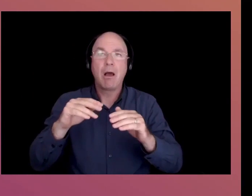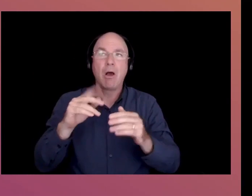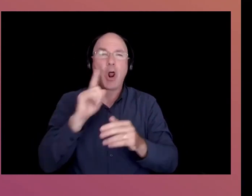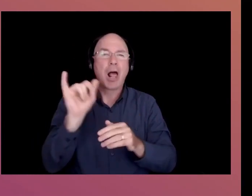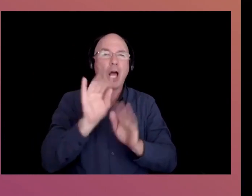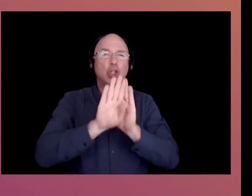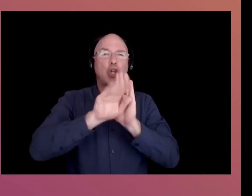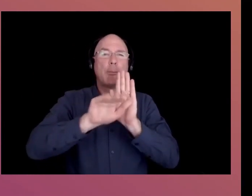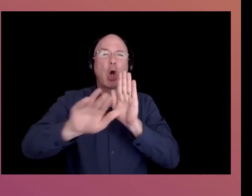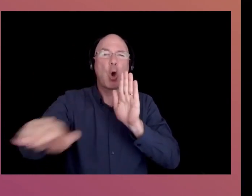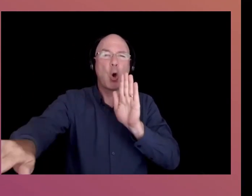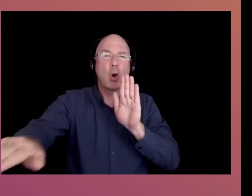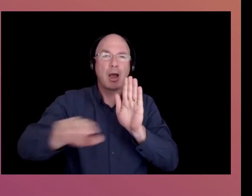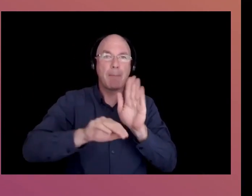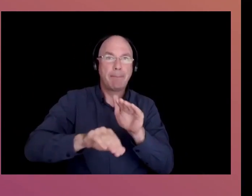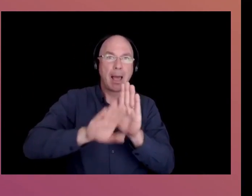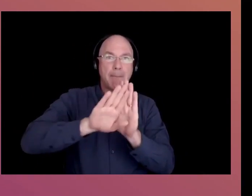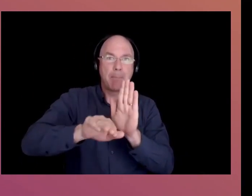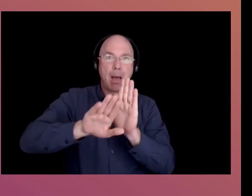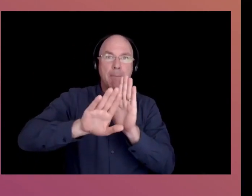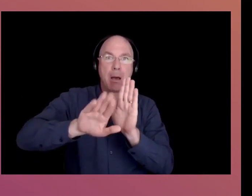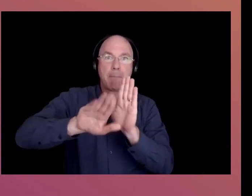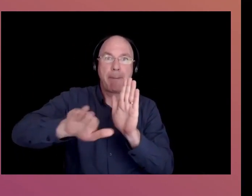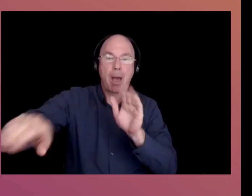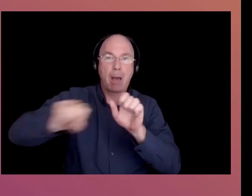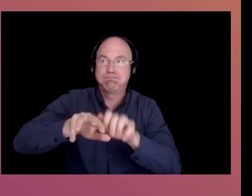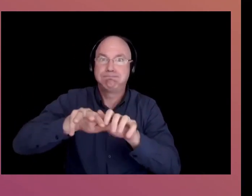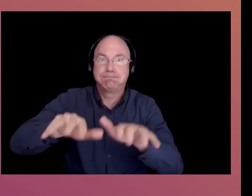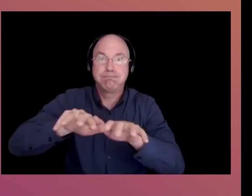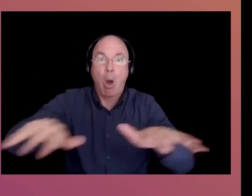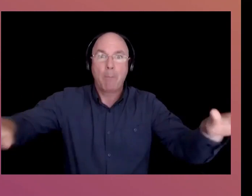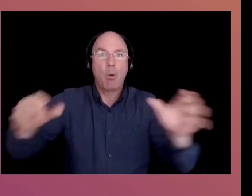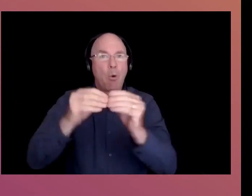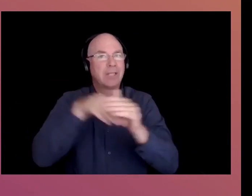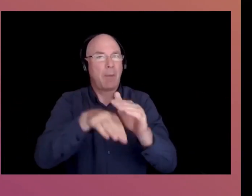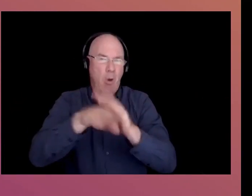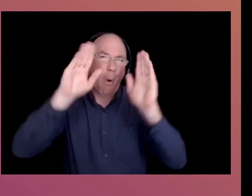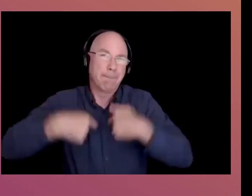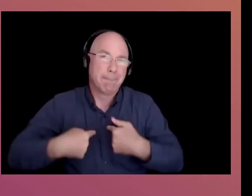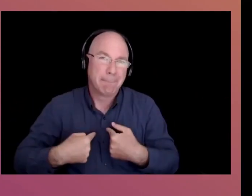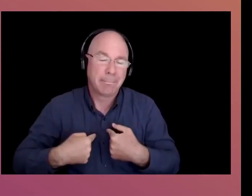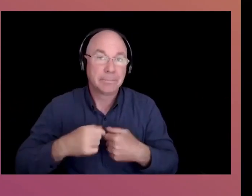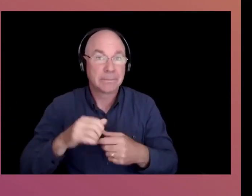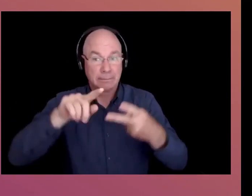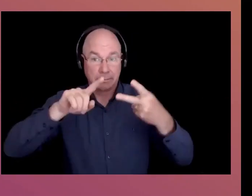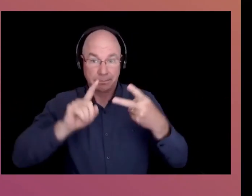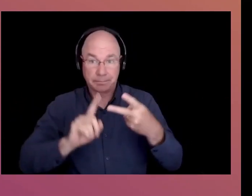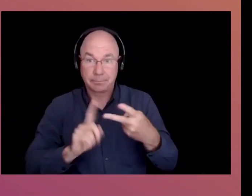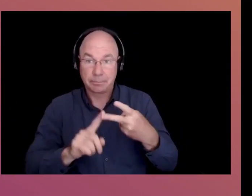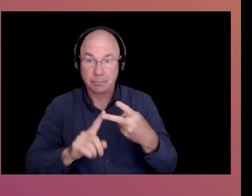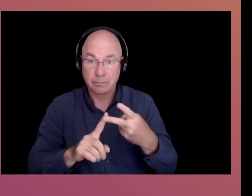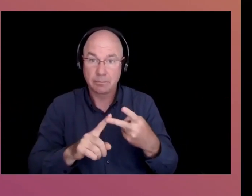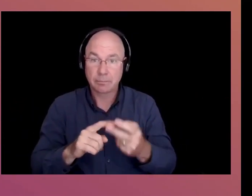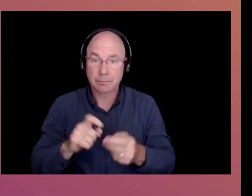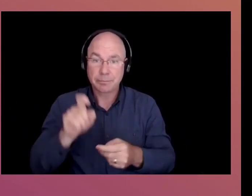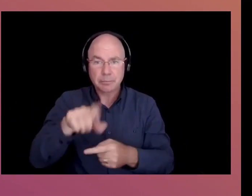improve apps to be accessible. Second, we need tools to check accessibility of